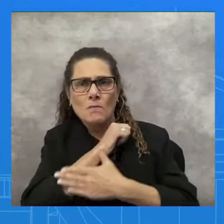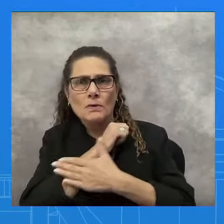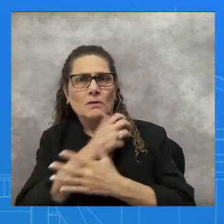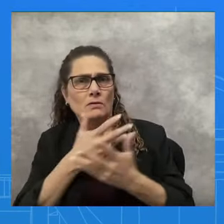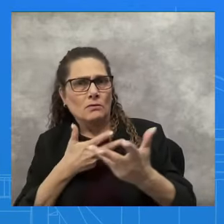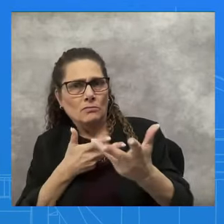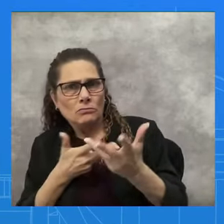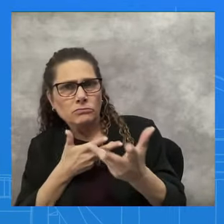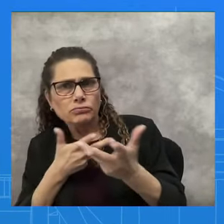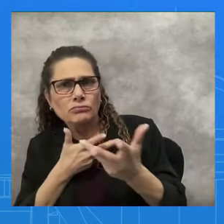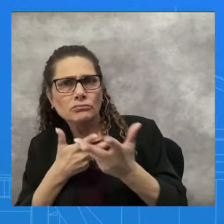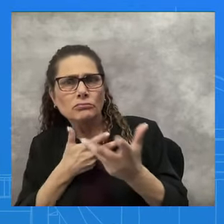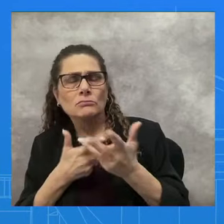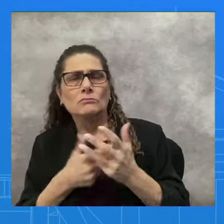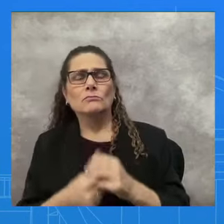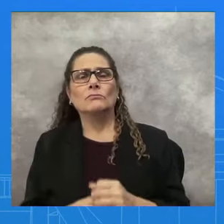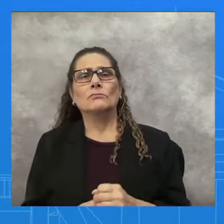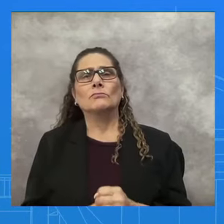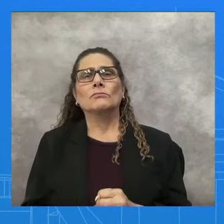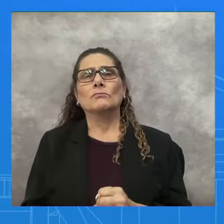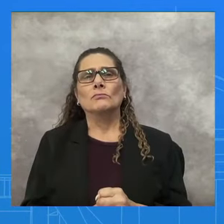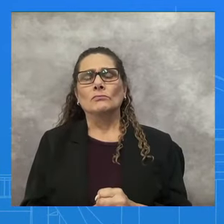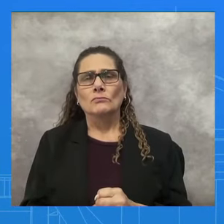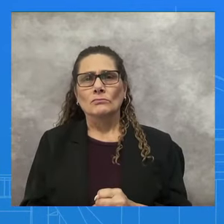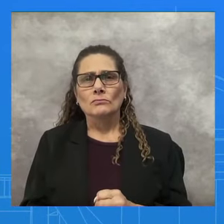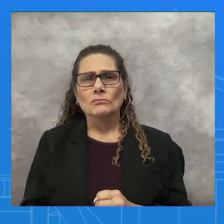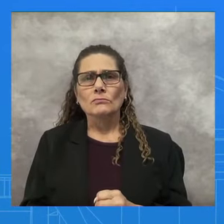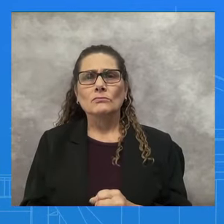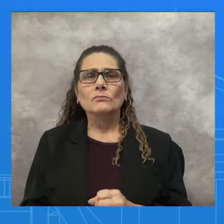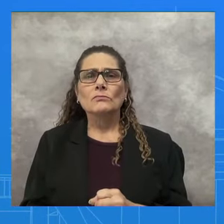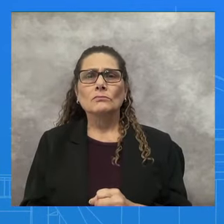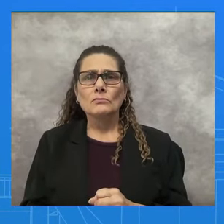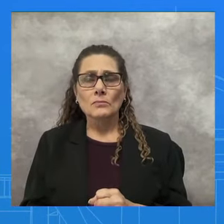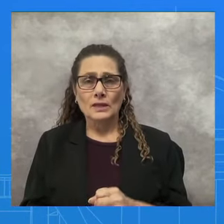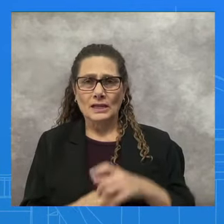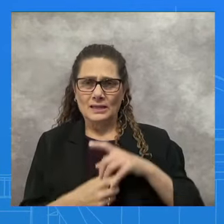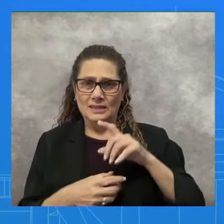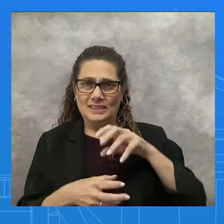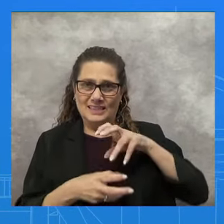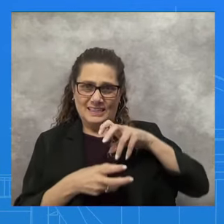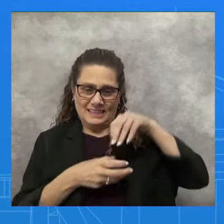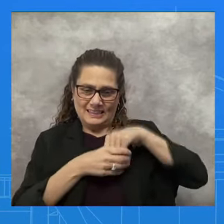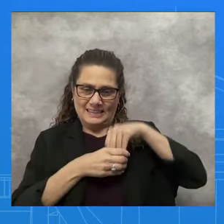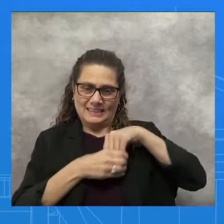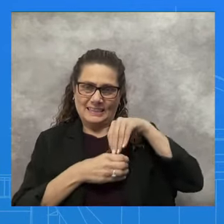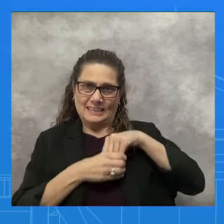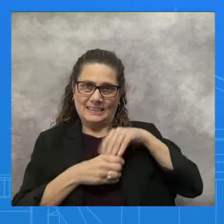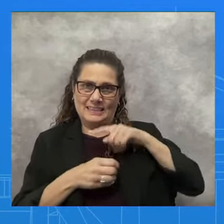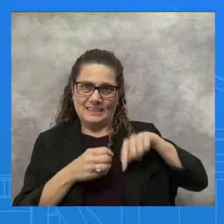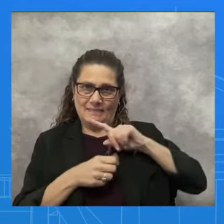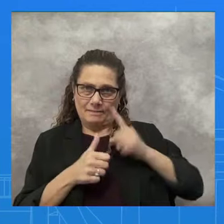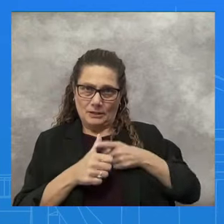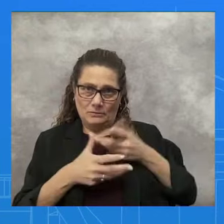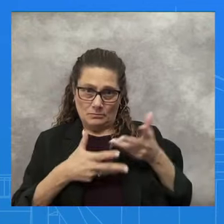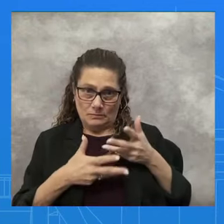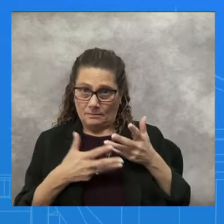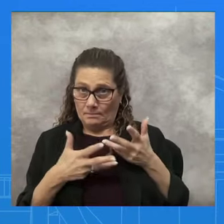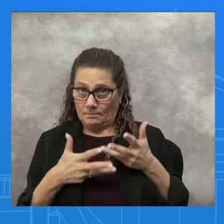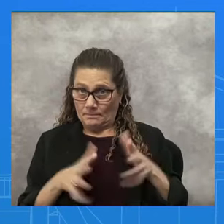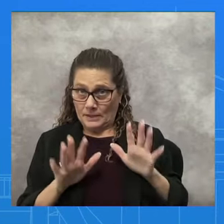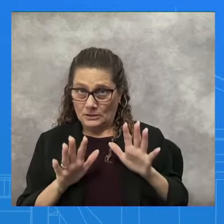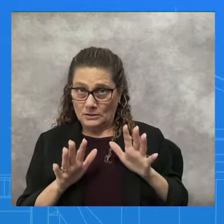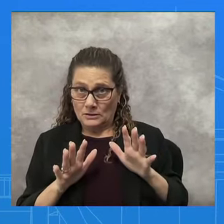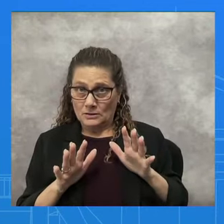You do that through intense internal diplomacy. And then, and only then, when that's complete, you work with the intelligence community